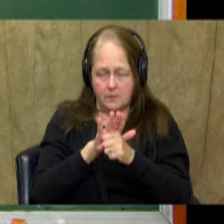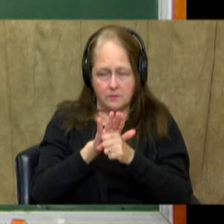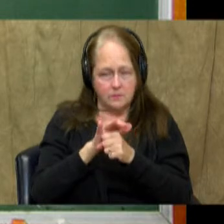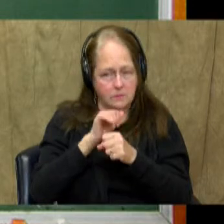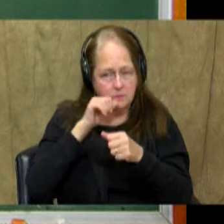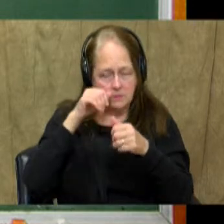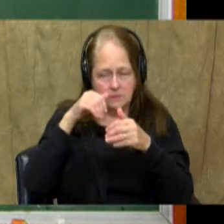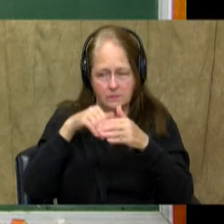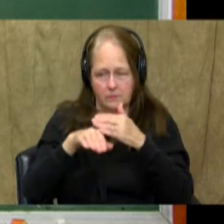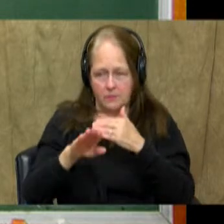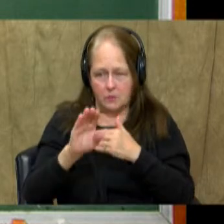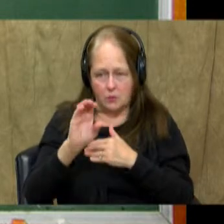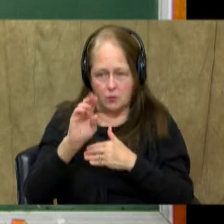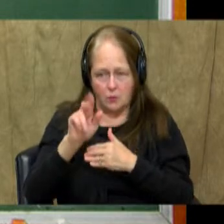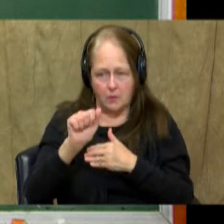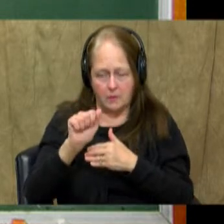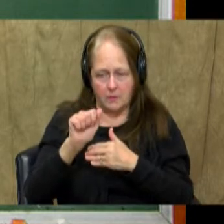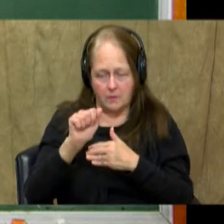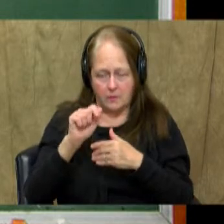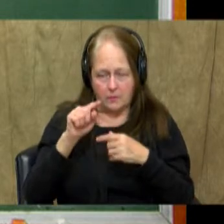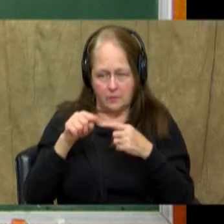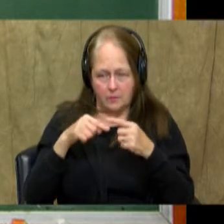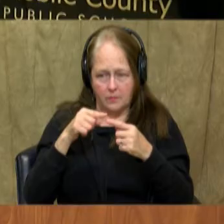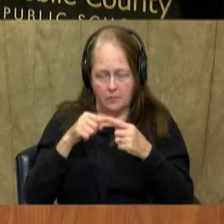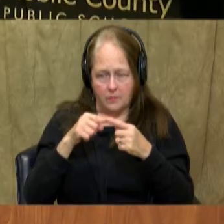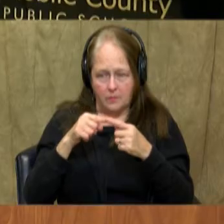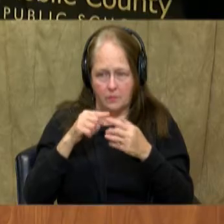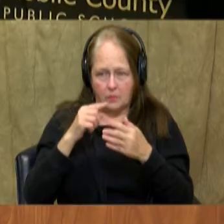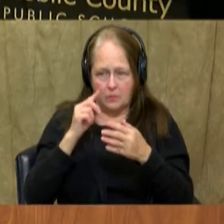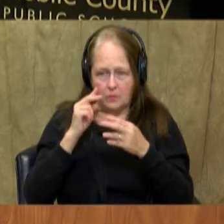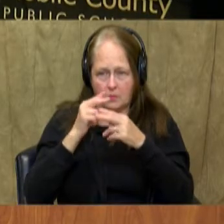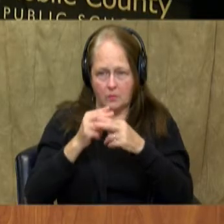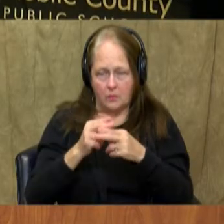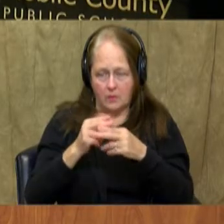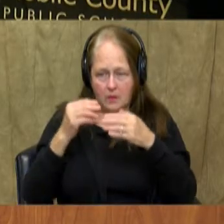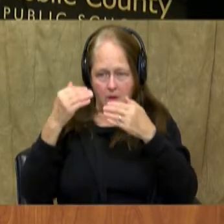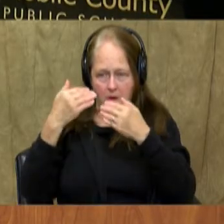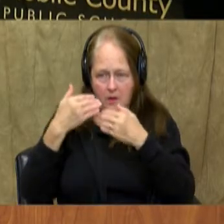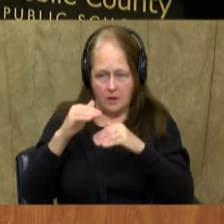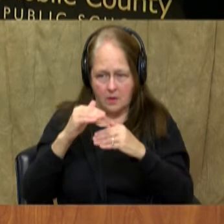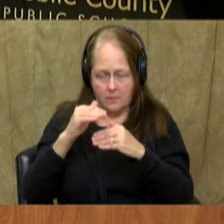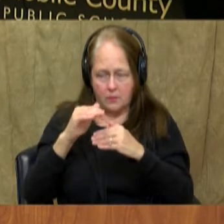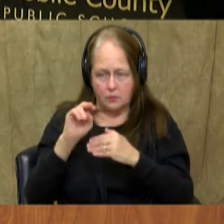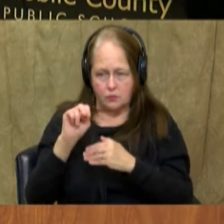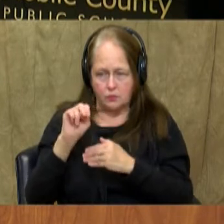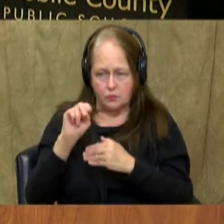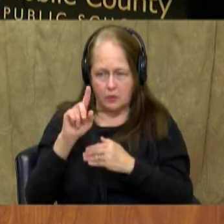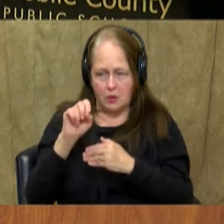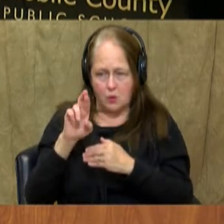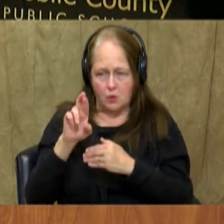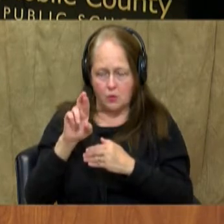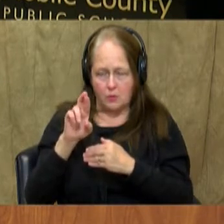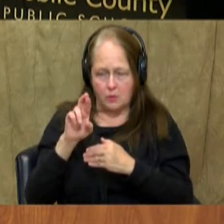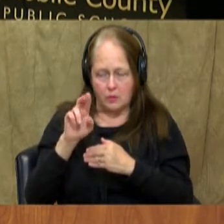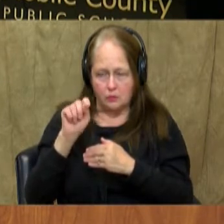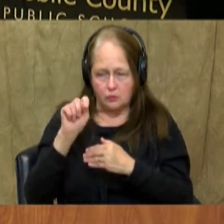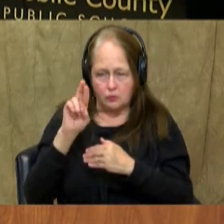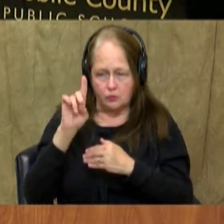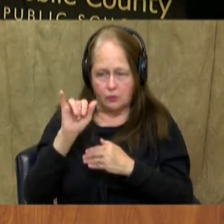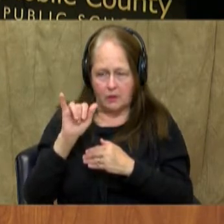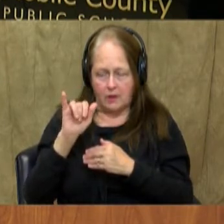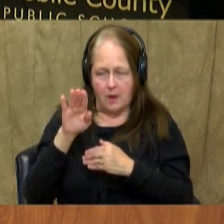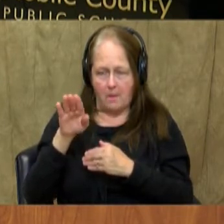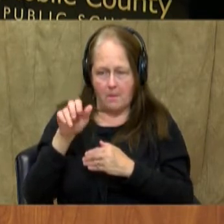Cuba. Now, this turned into this thing called this Limited Nuclear Test Ban Treaty.